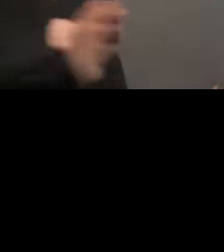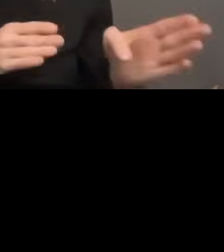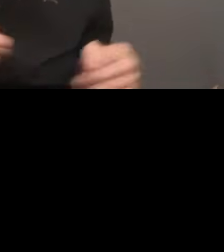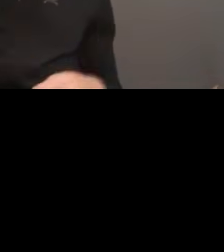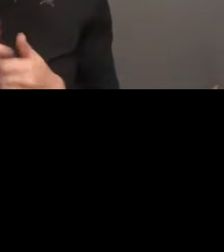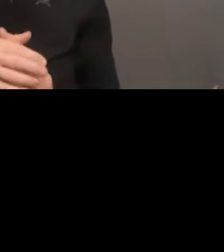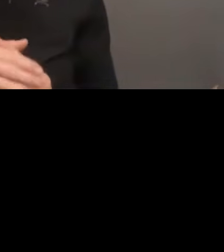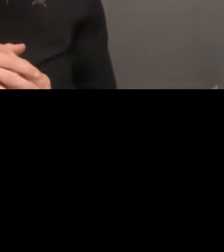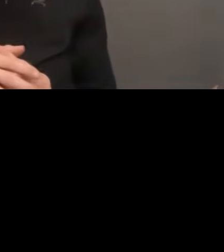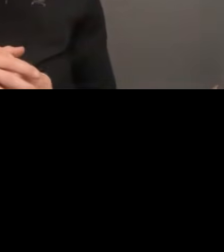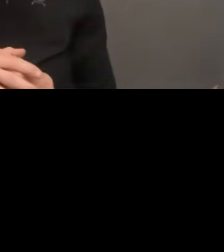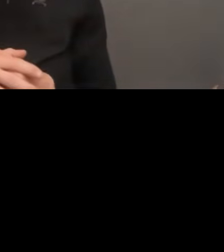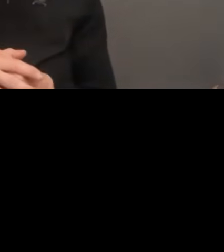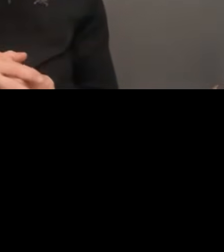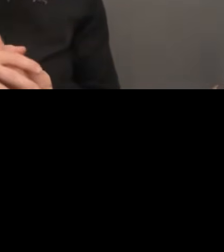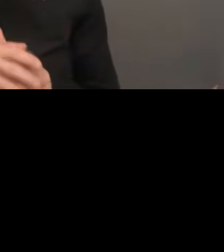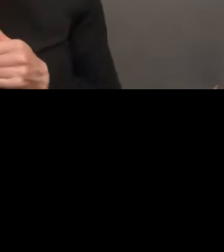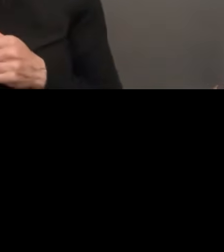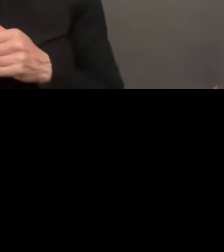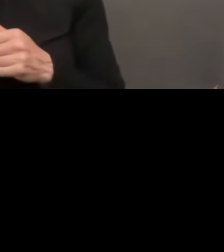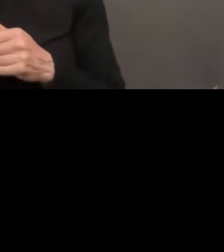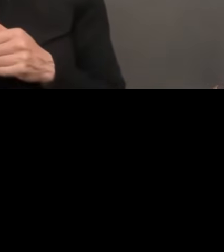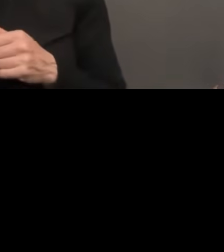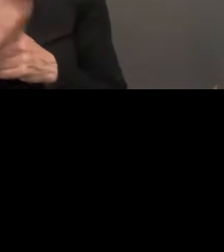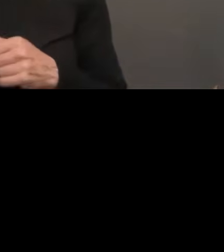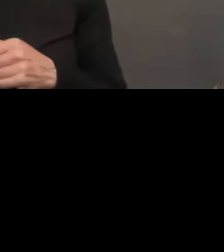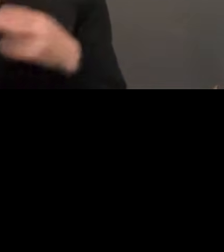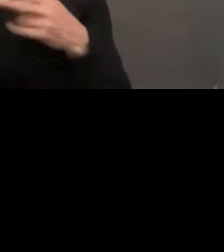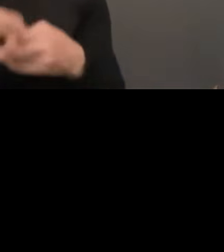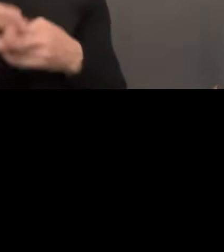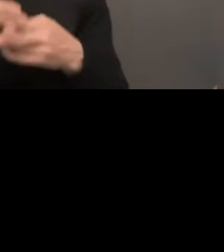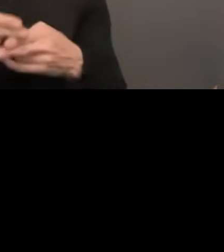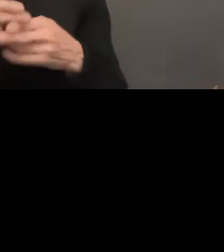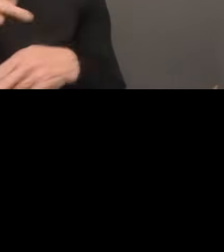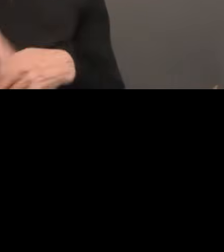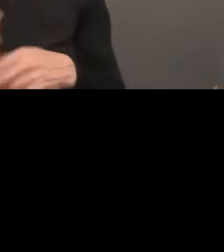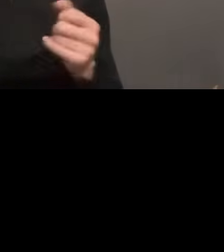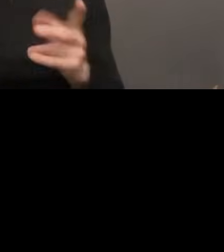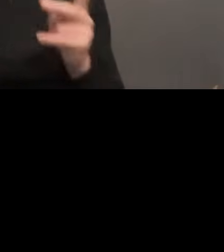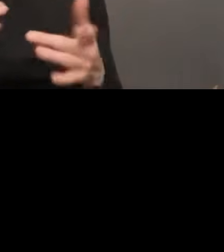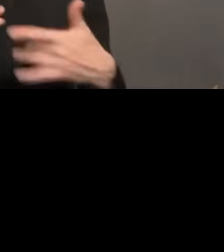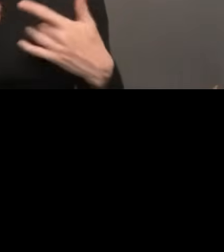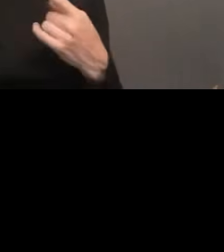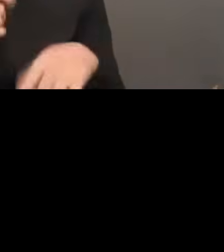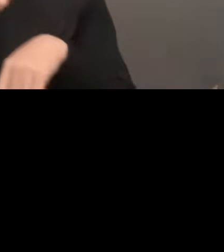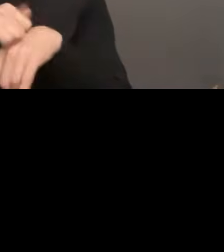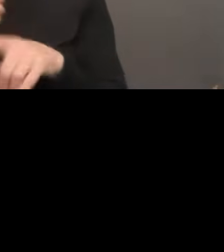Yeah. So speaking of them, do you think perhaps the weight of them, there's a lot of concern about how heavy marble is.